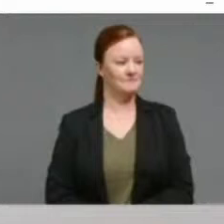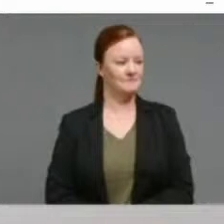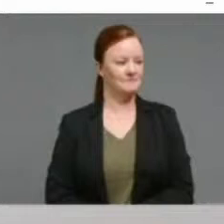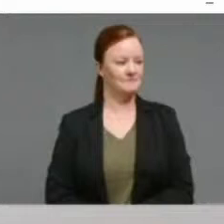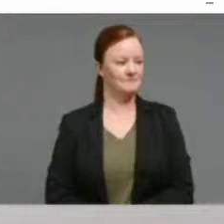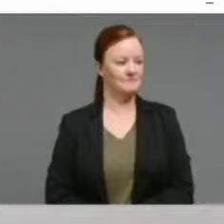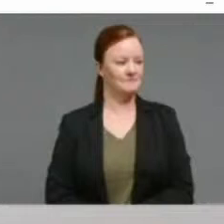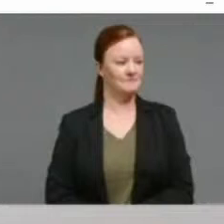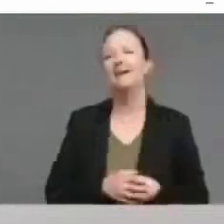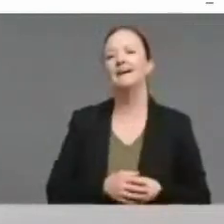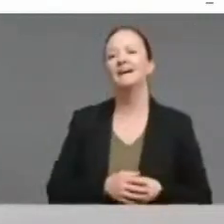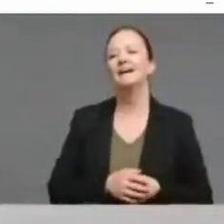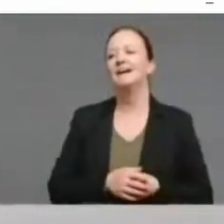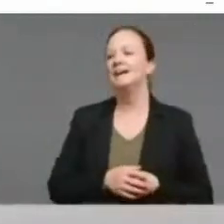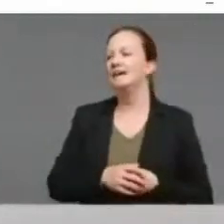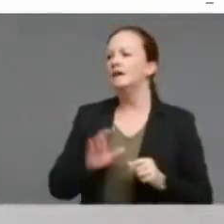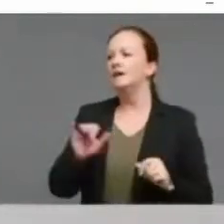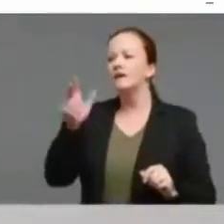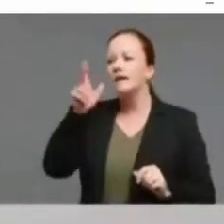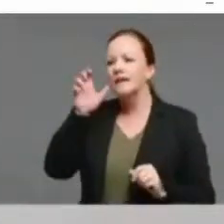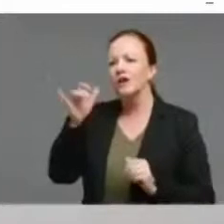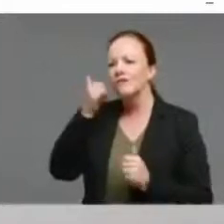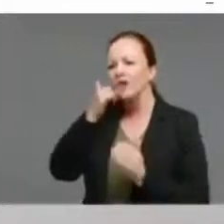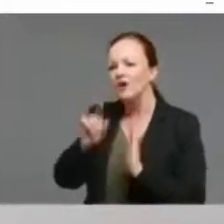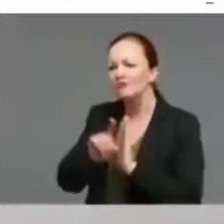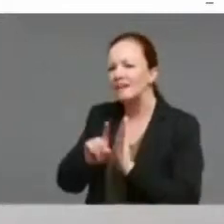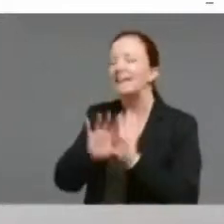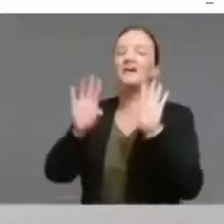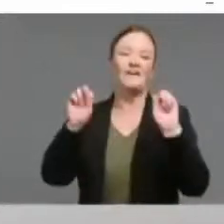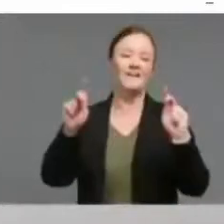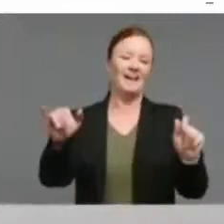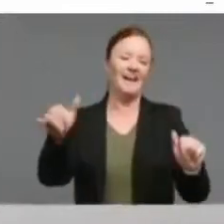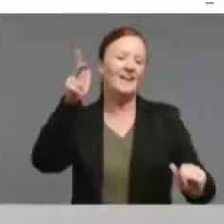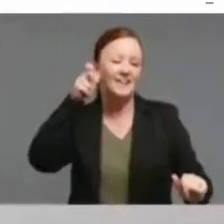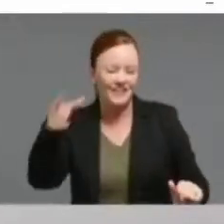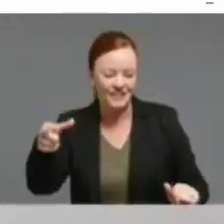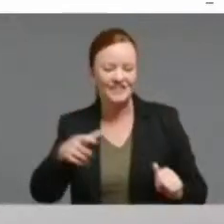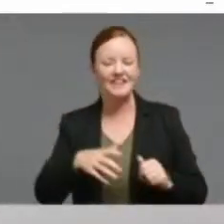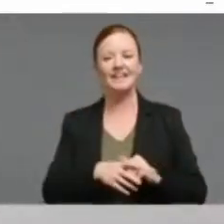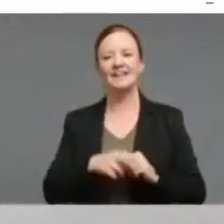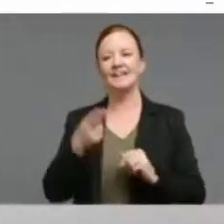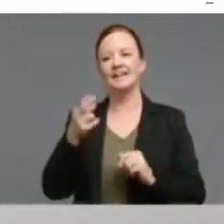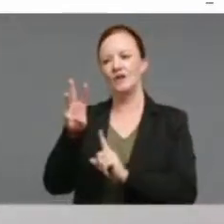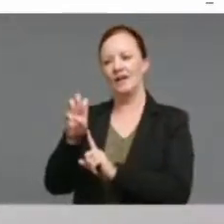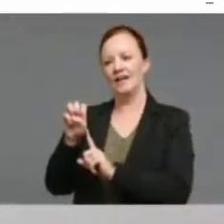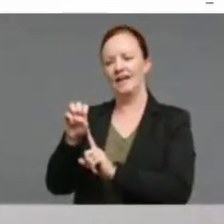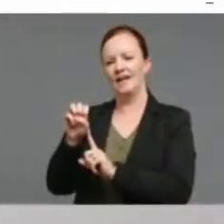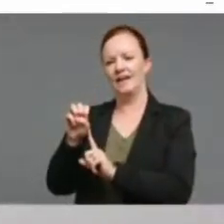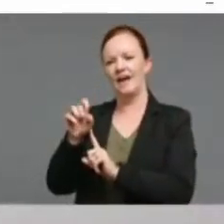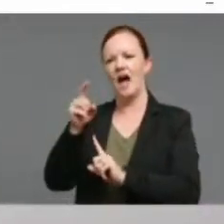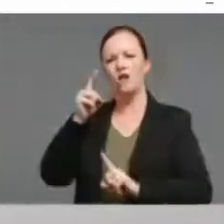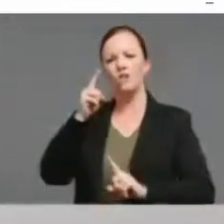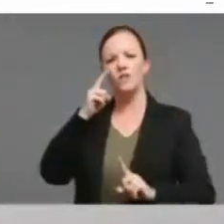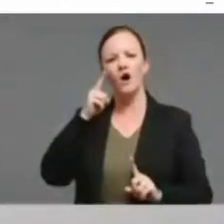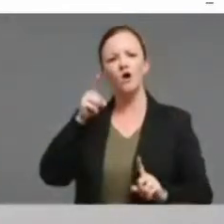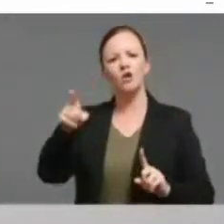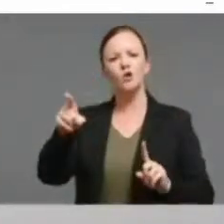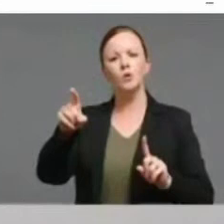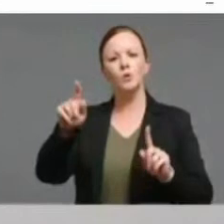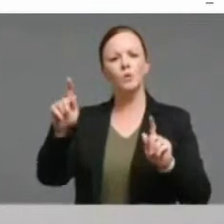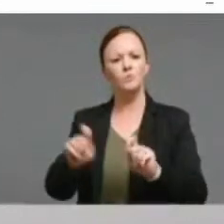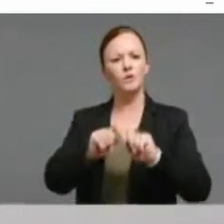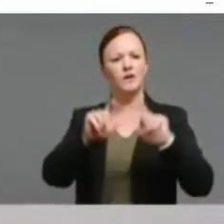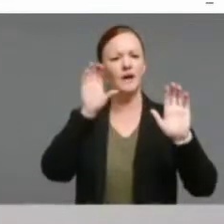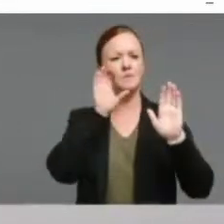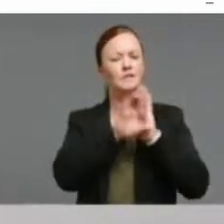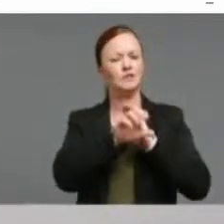I'm not. There you are. There we go. Okay. Well, so you see what happens. I thought you were just putting a picture of yourself in front of the screen, so you didn't need to talk to us